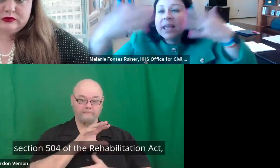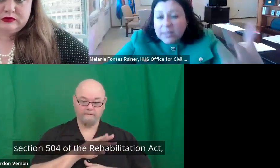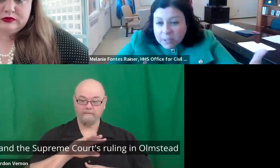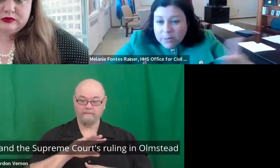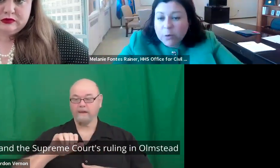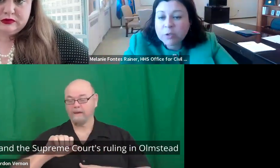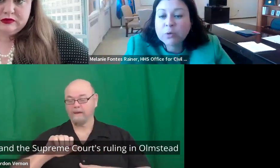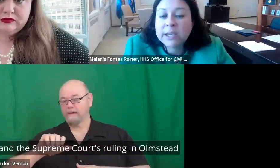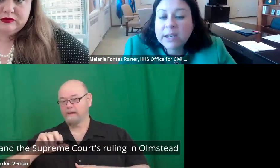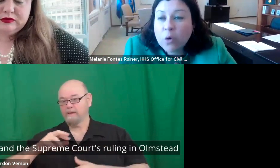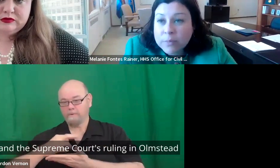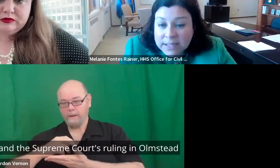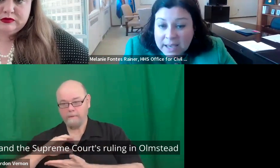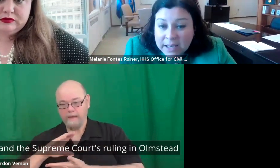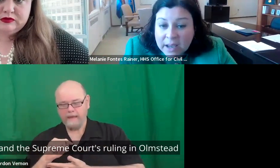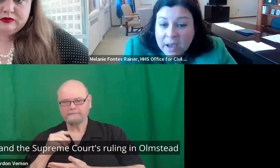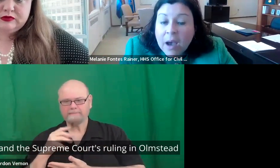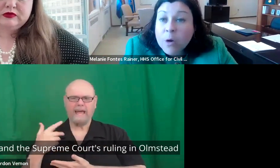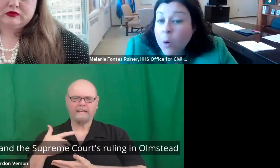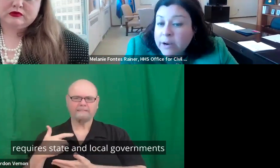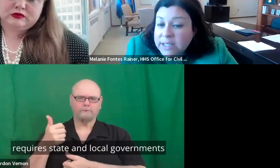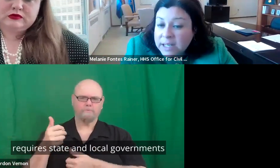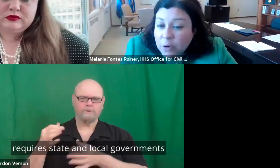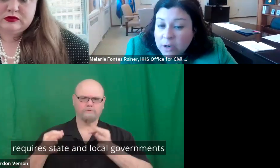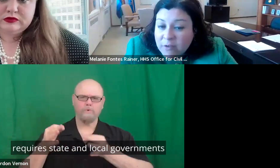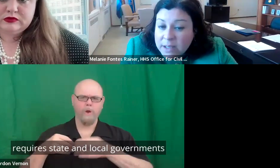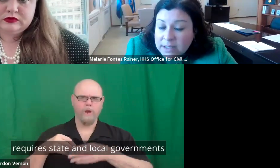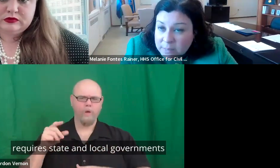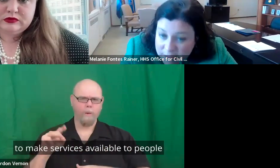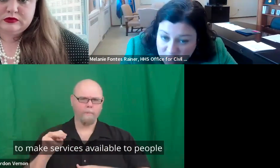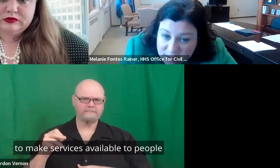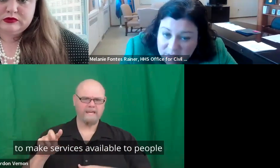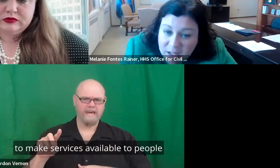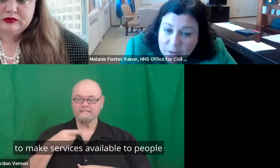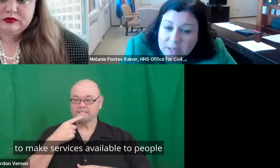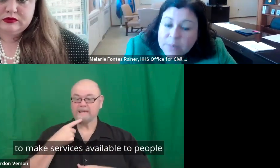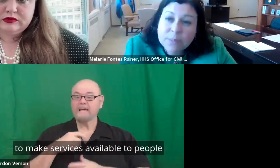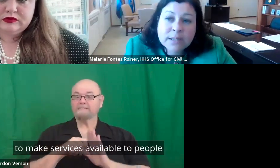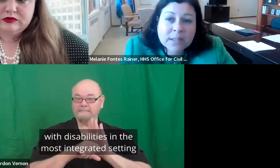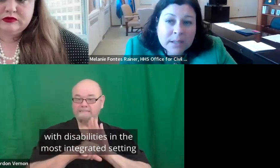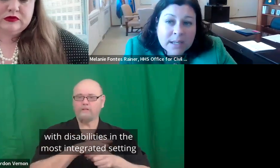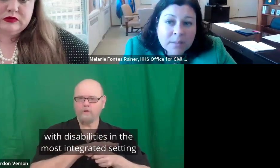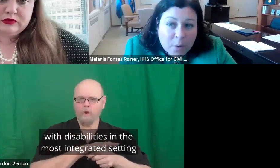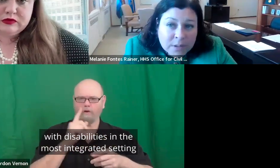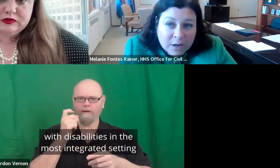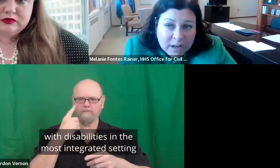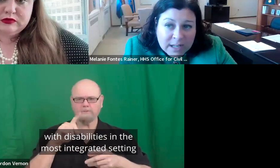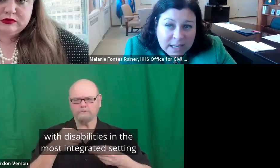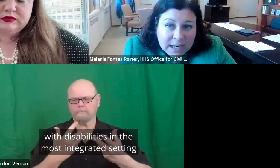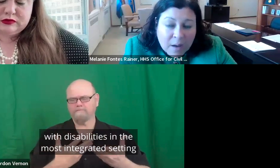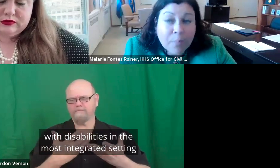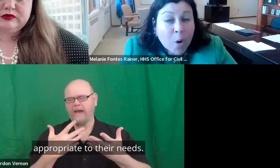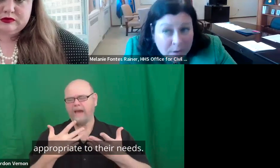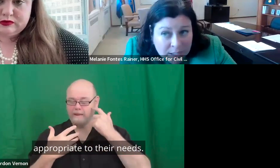Act, and the Supreme Court's ruling in Olmstead require state and local governments to make services available to people with disabilities in the most